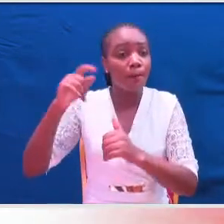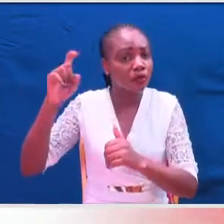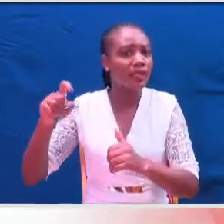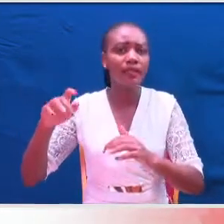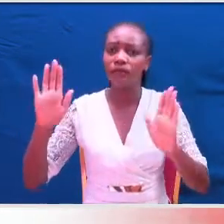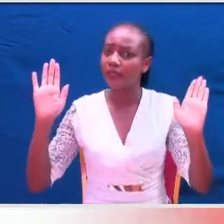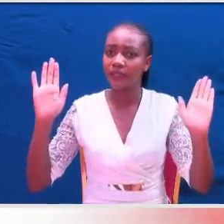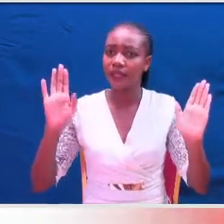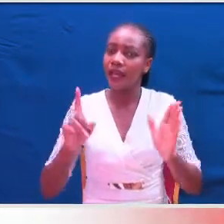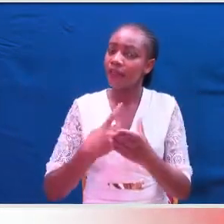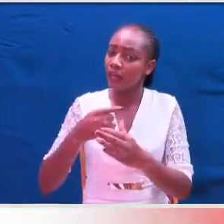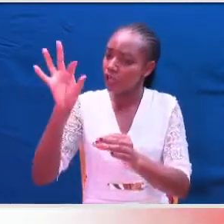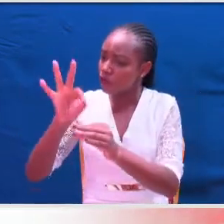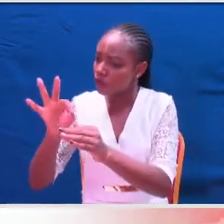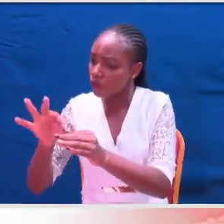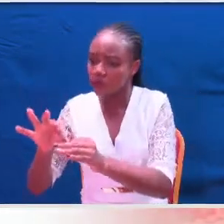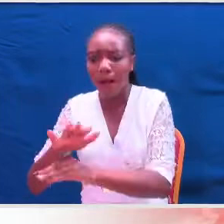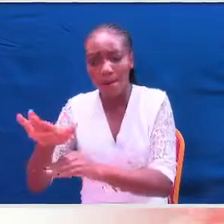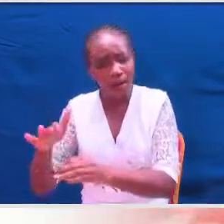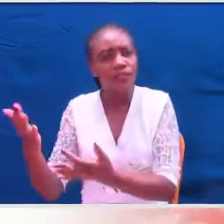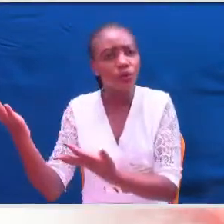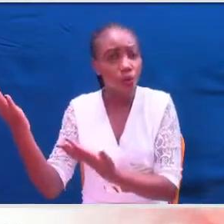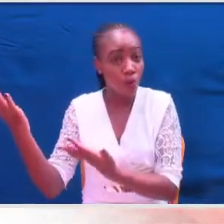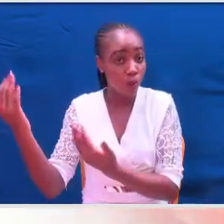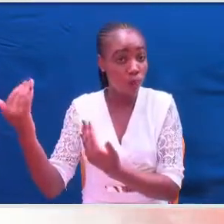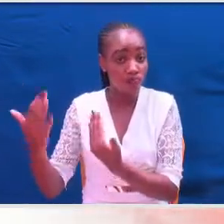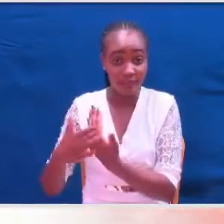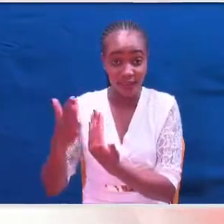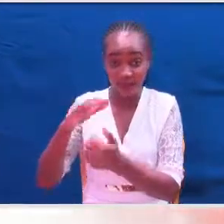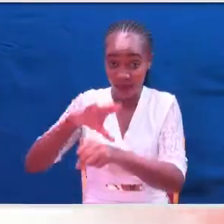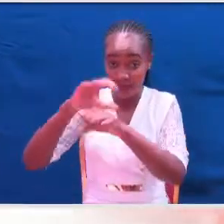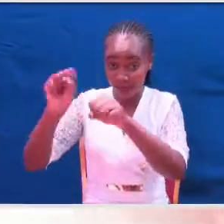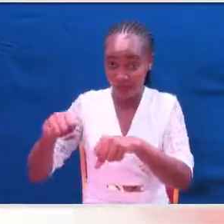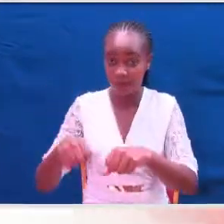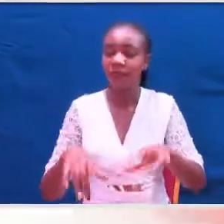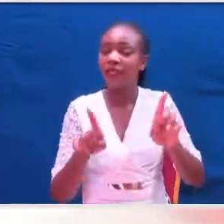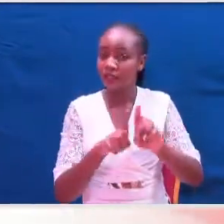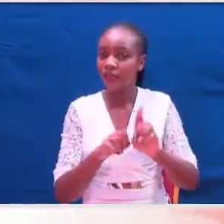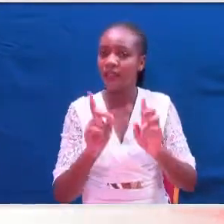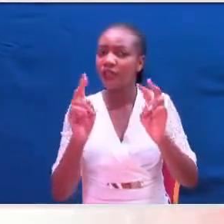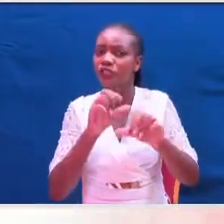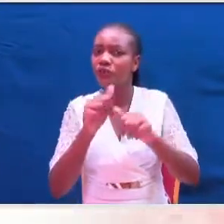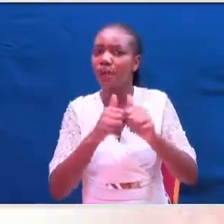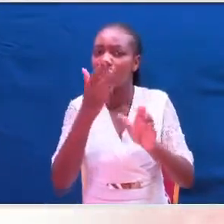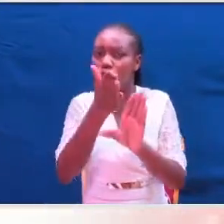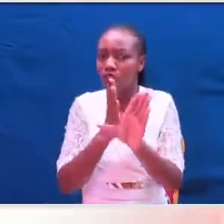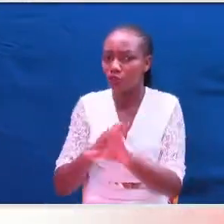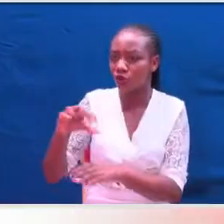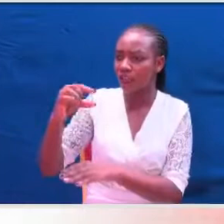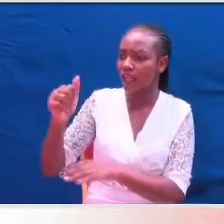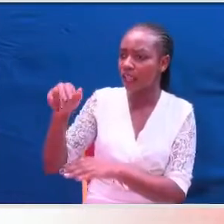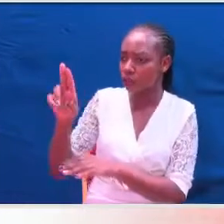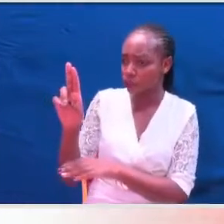Unapiga kura mahali maslahi yako. And with emerging reports indicating that the withdrawal of GSU